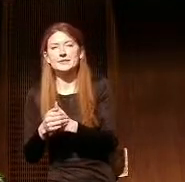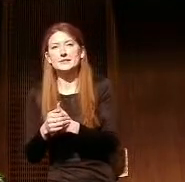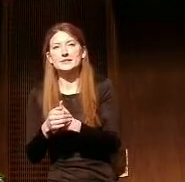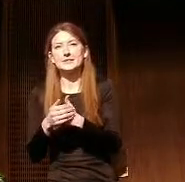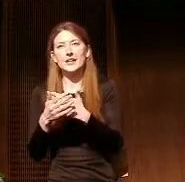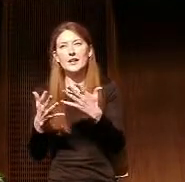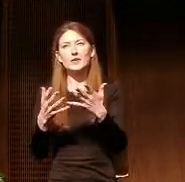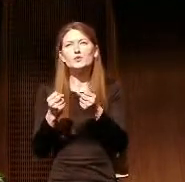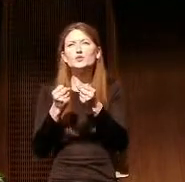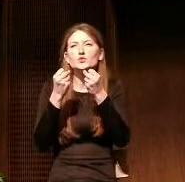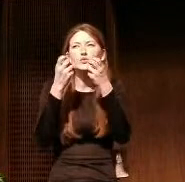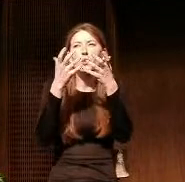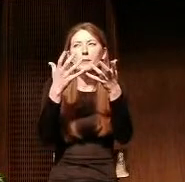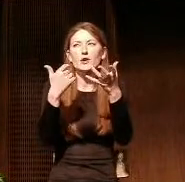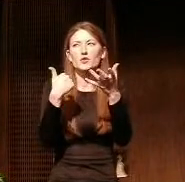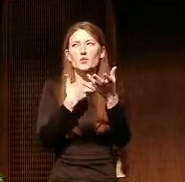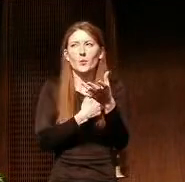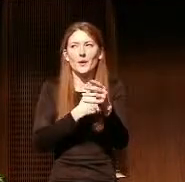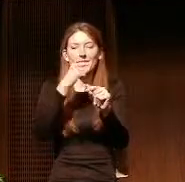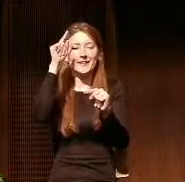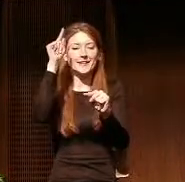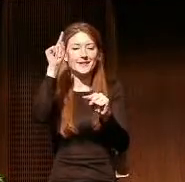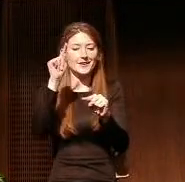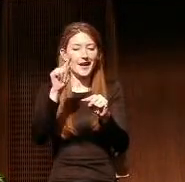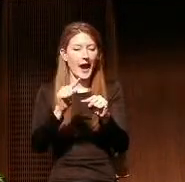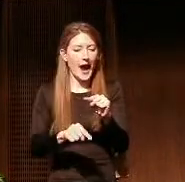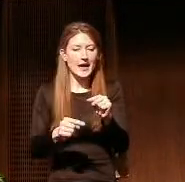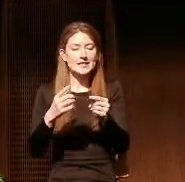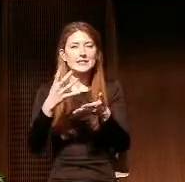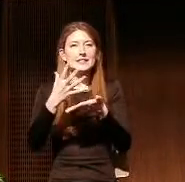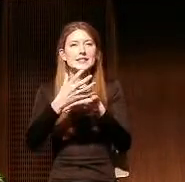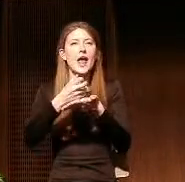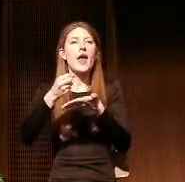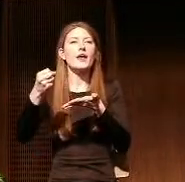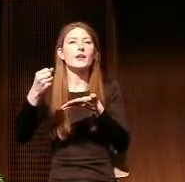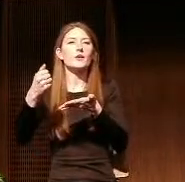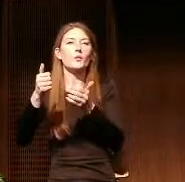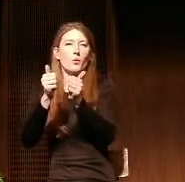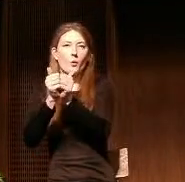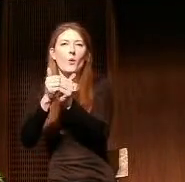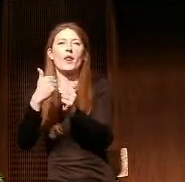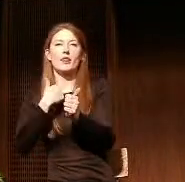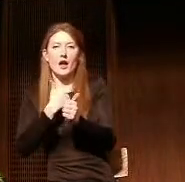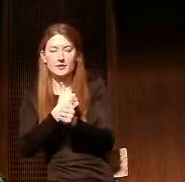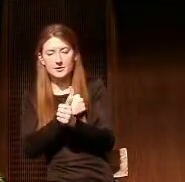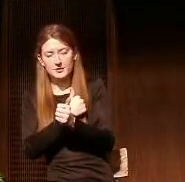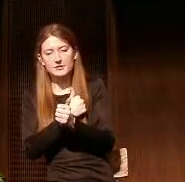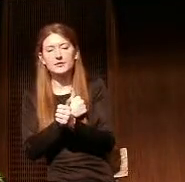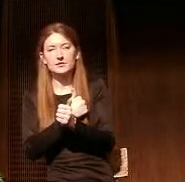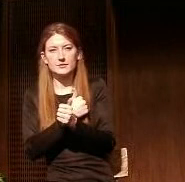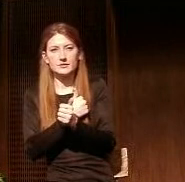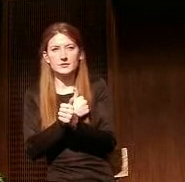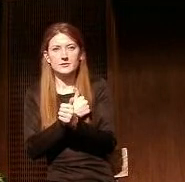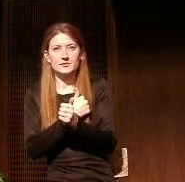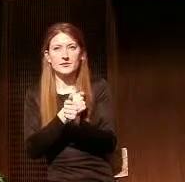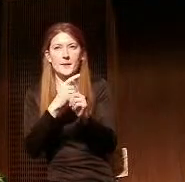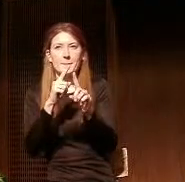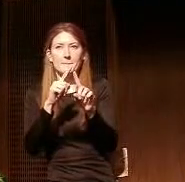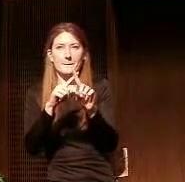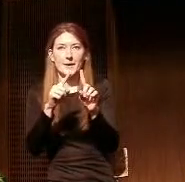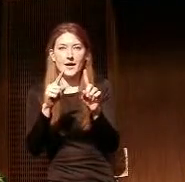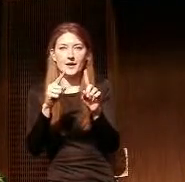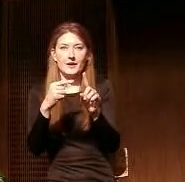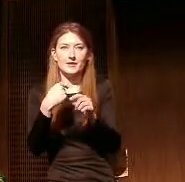And there's so much that we cannot take with us. But I will tell